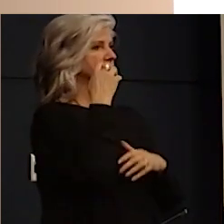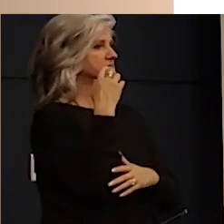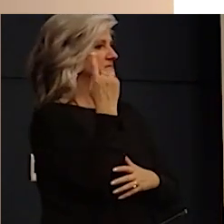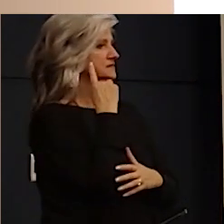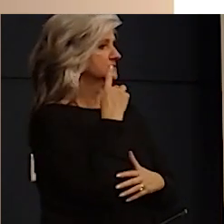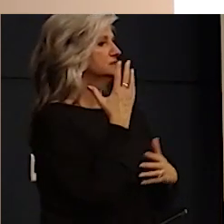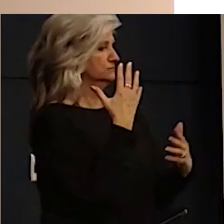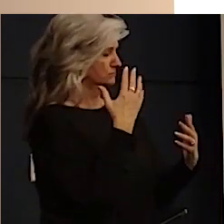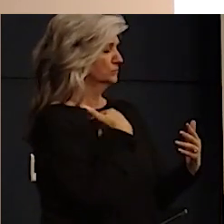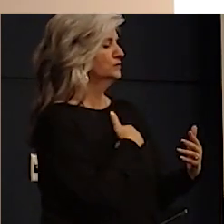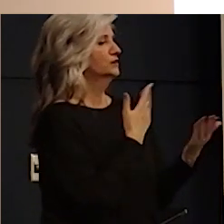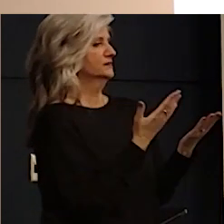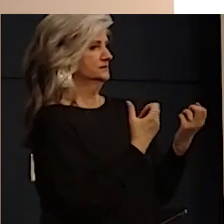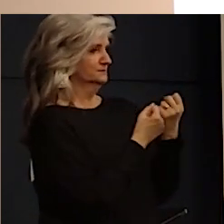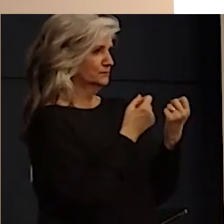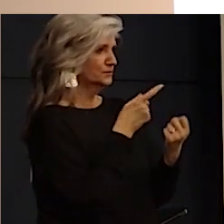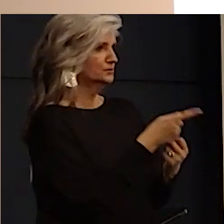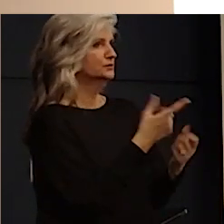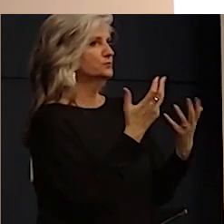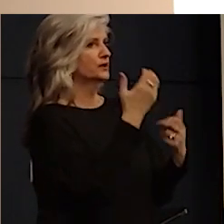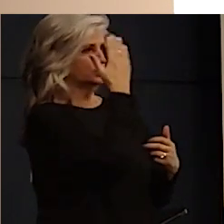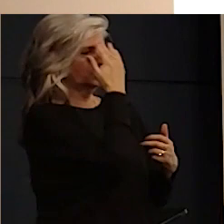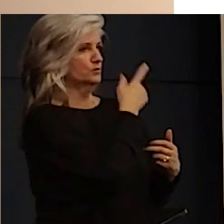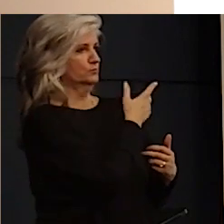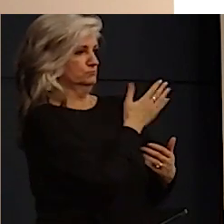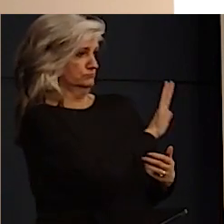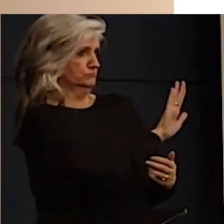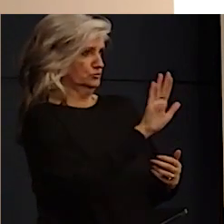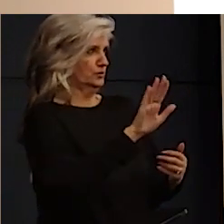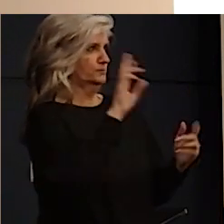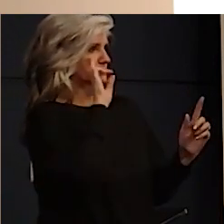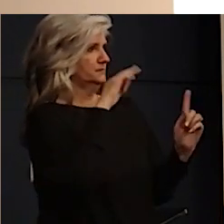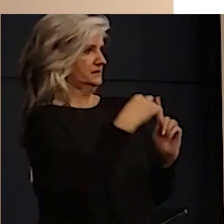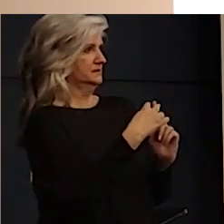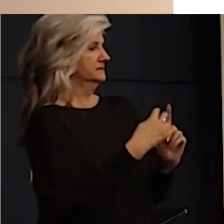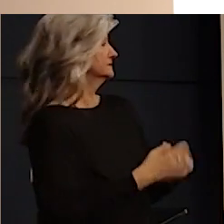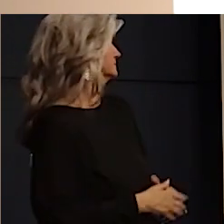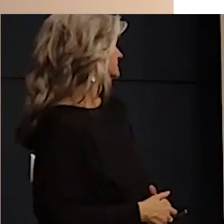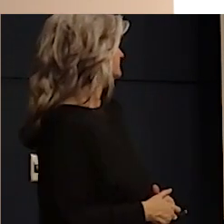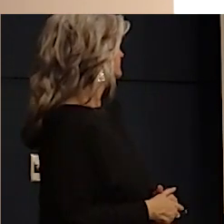support you. We all want to hear what you have to say. Your perspective matters a lot.